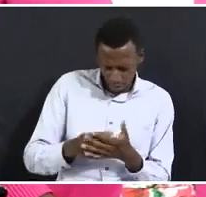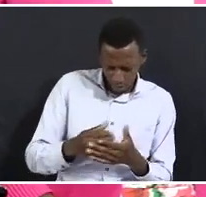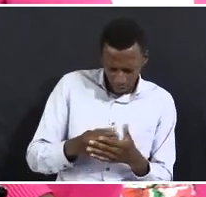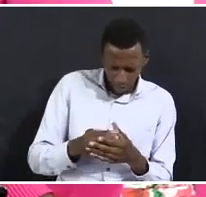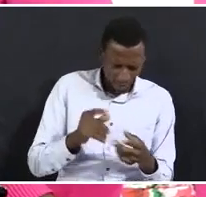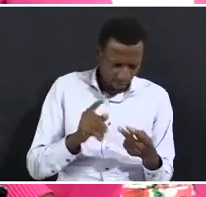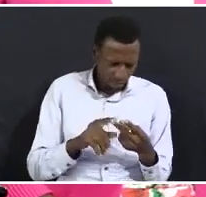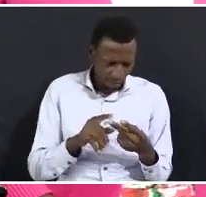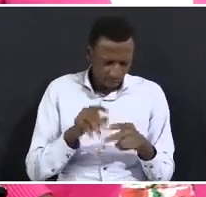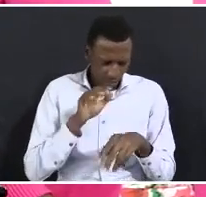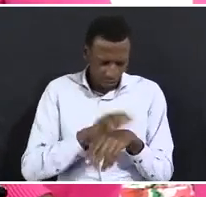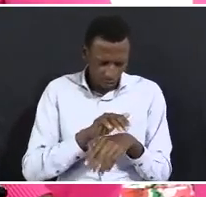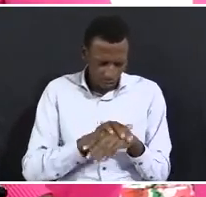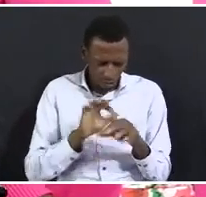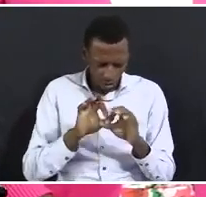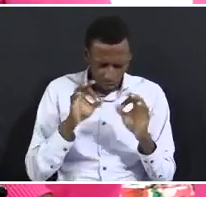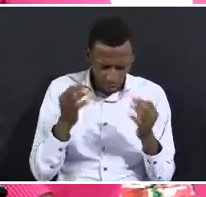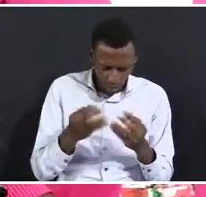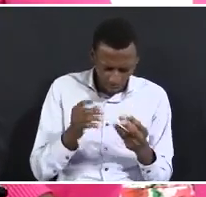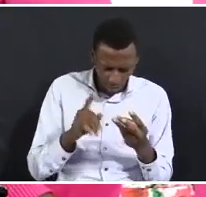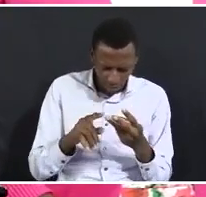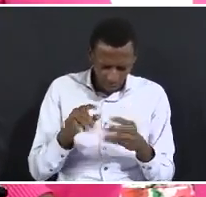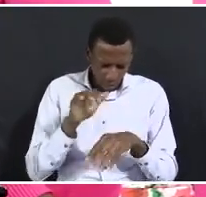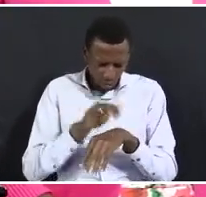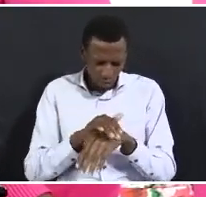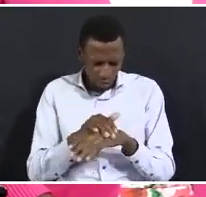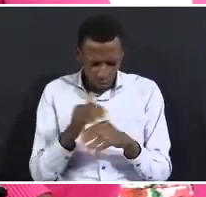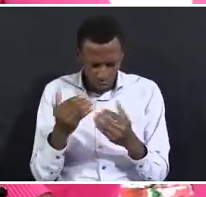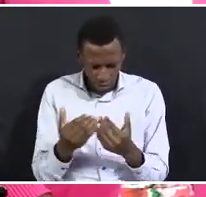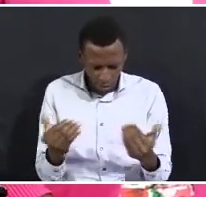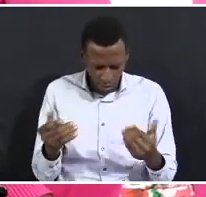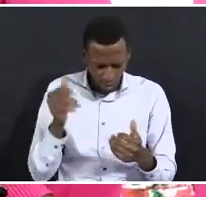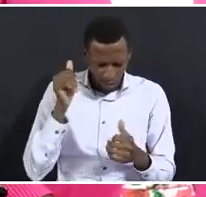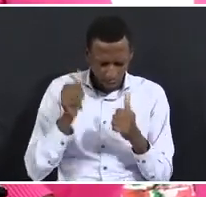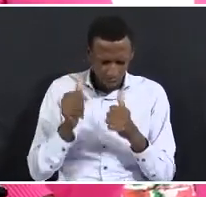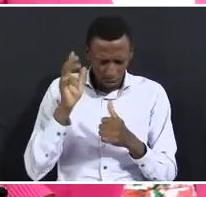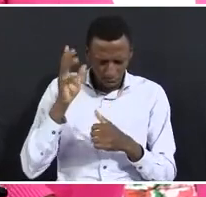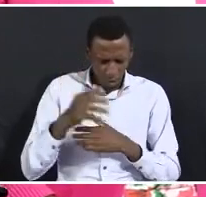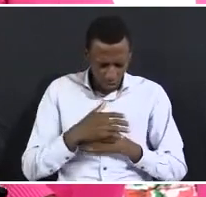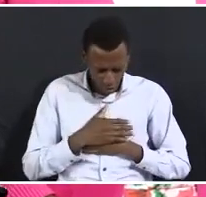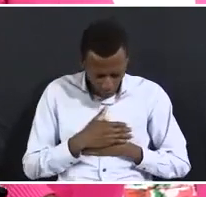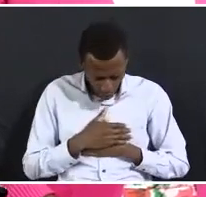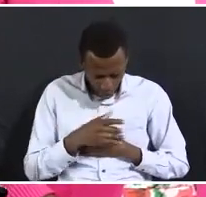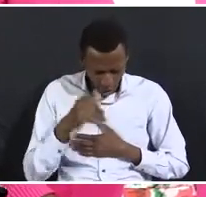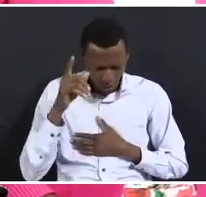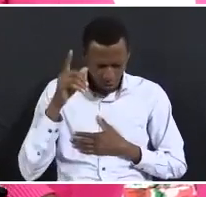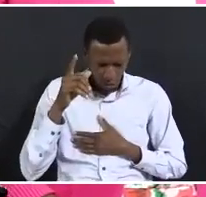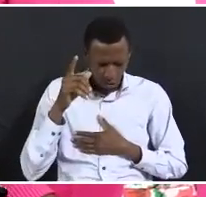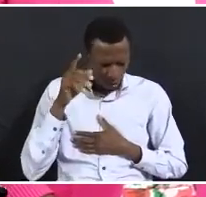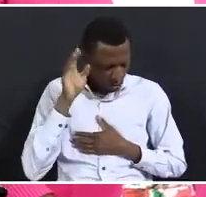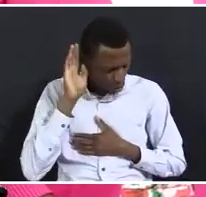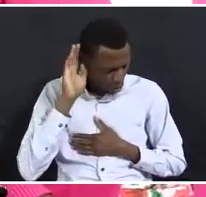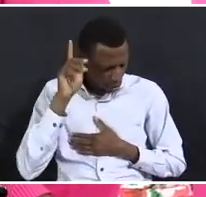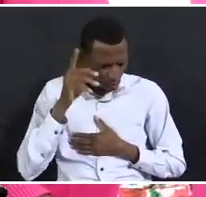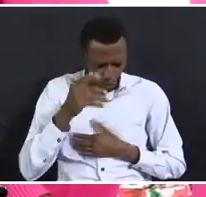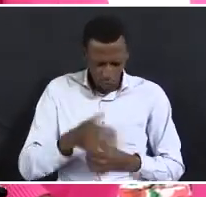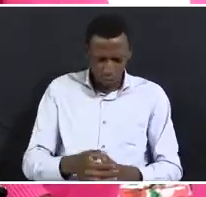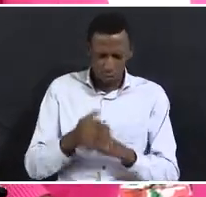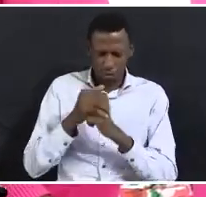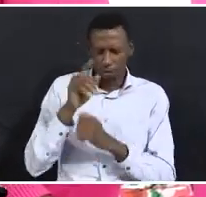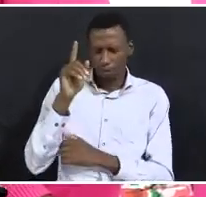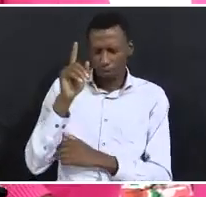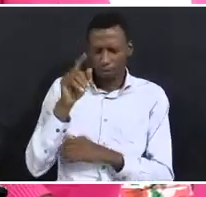of good families, blessings of good children that will honor you, that will worship you. Blessings,